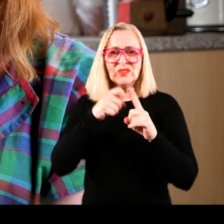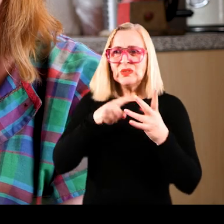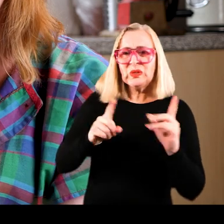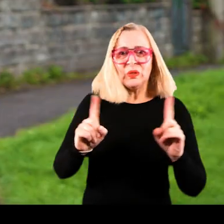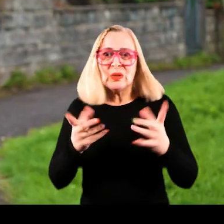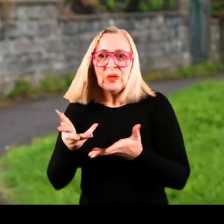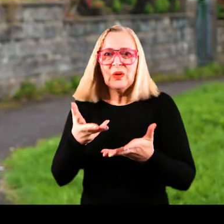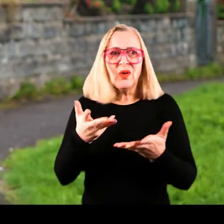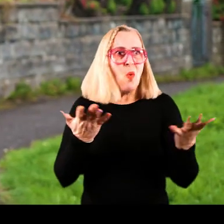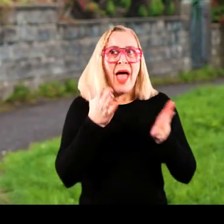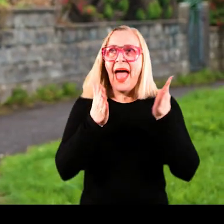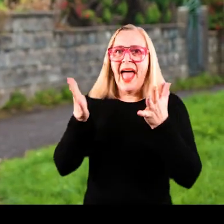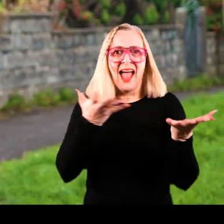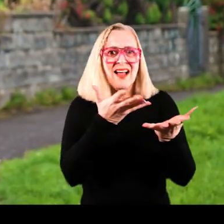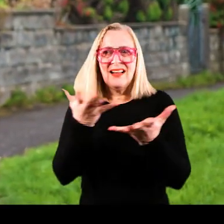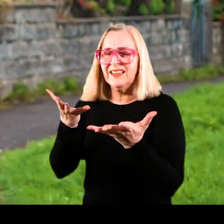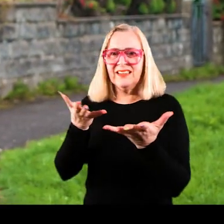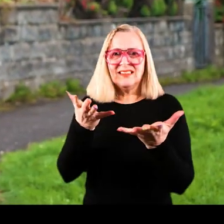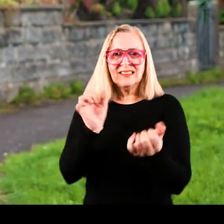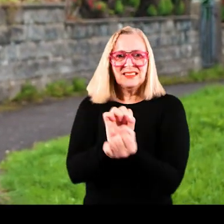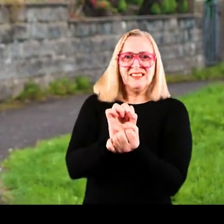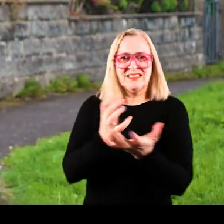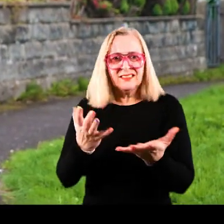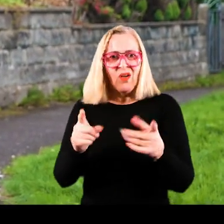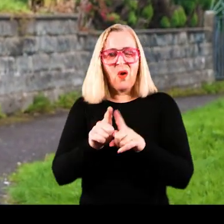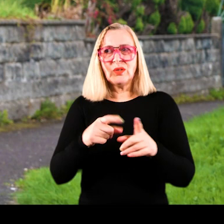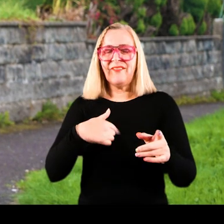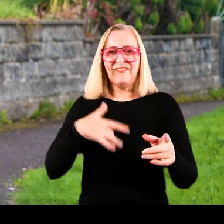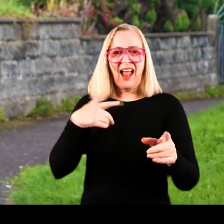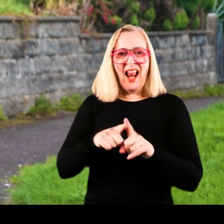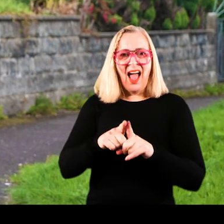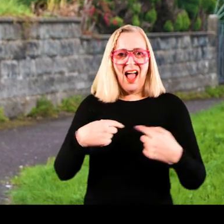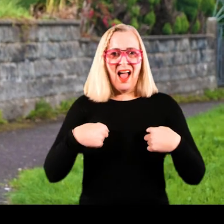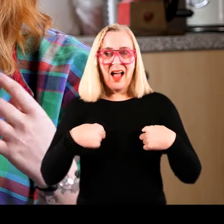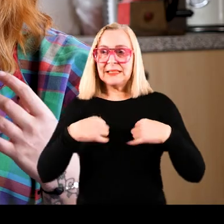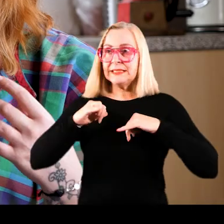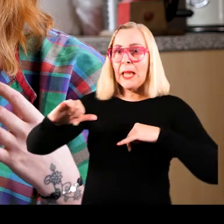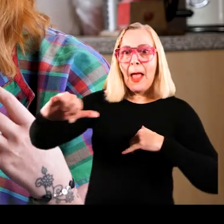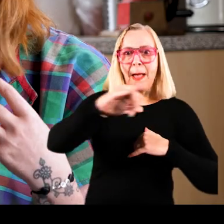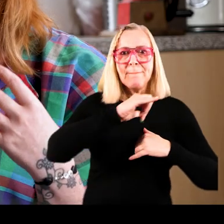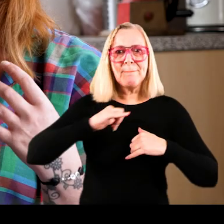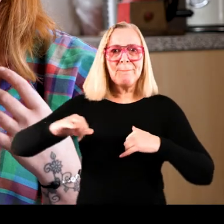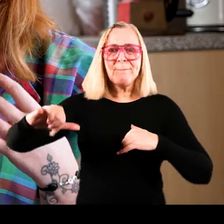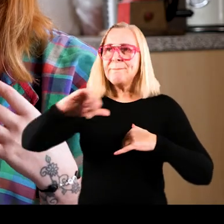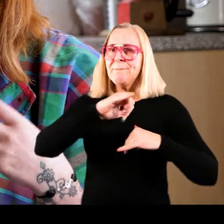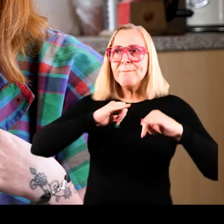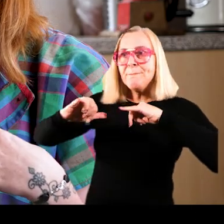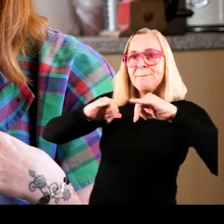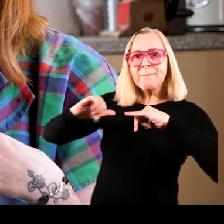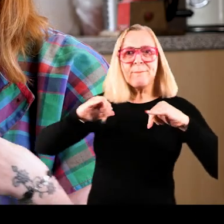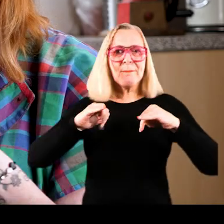what to do, who to go to. But I also felt like what I was experiencing wasn't what other people